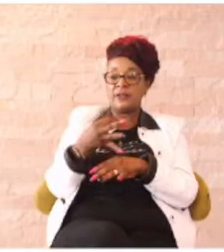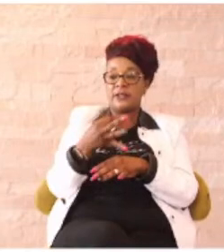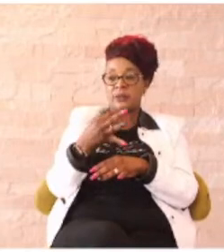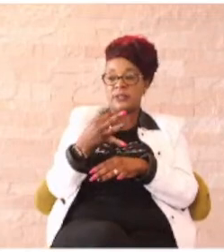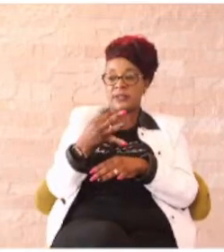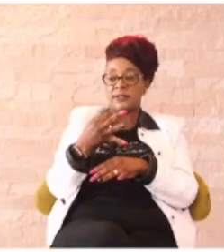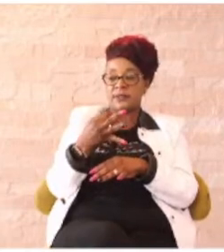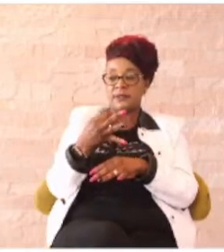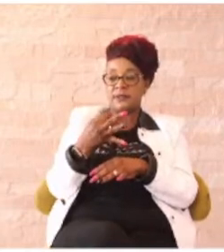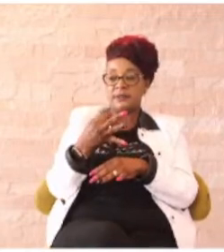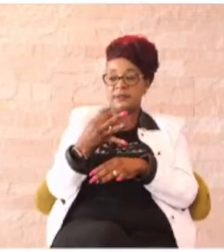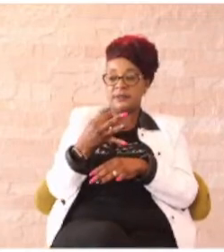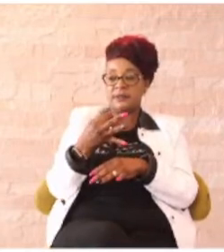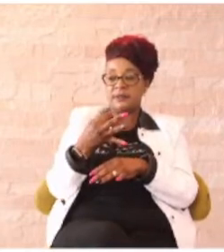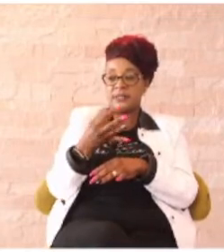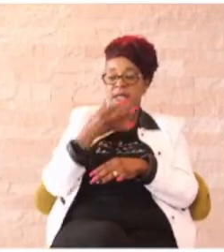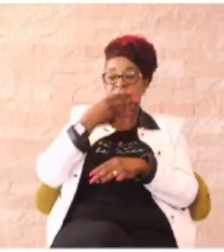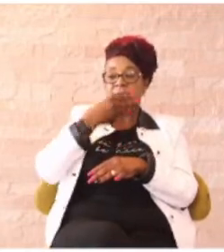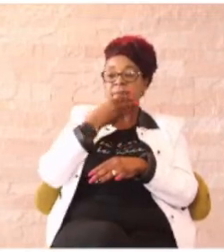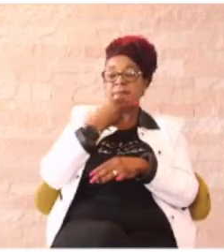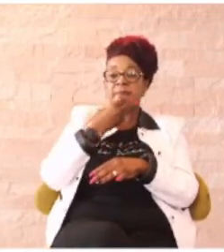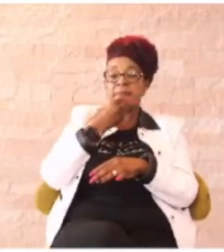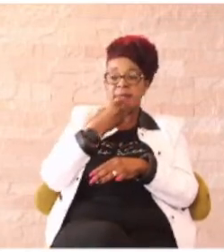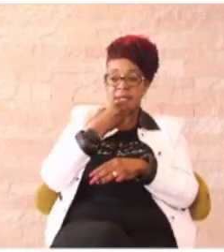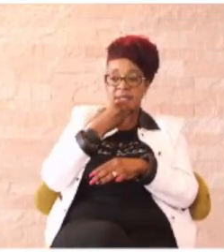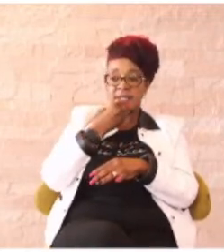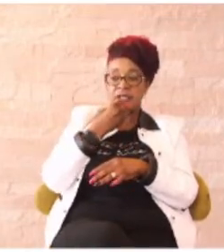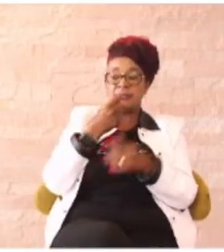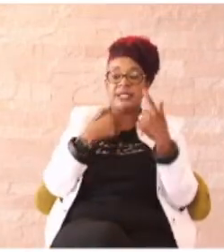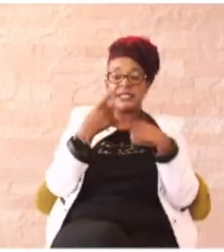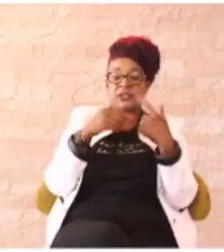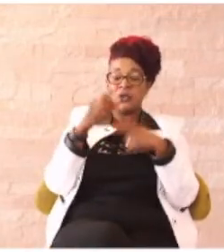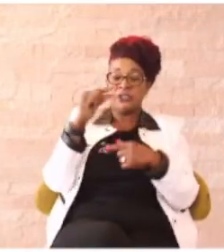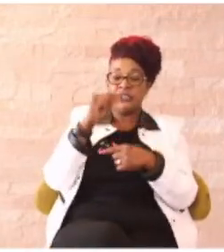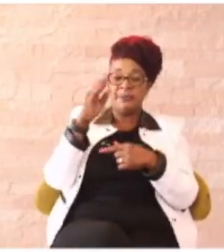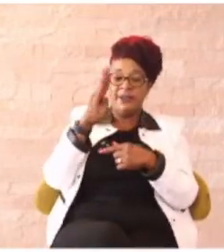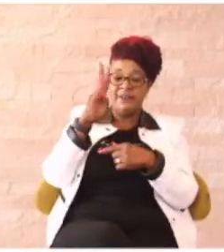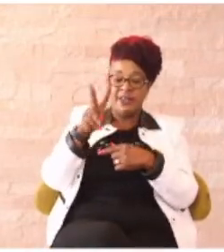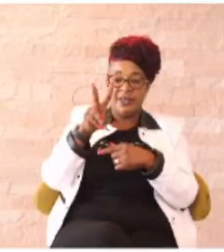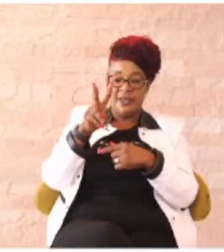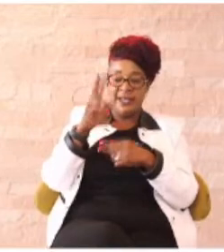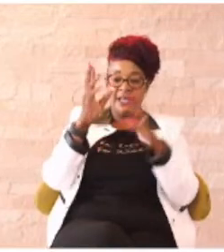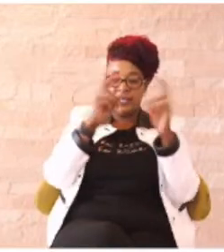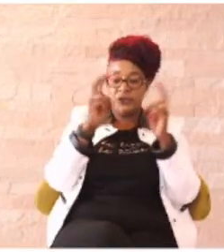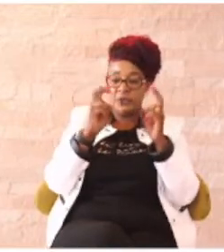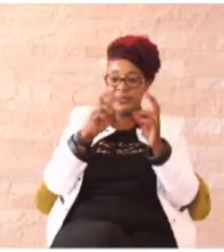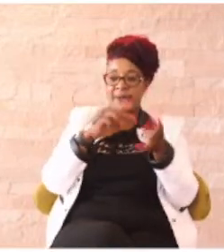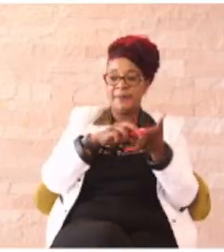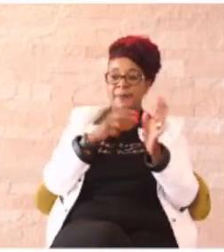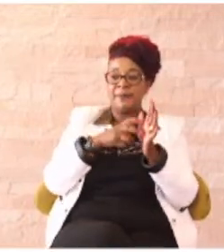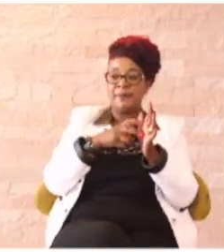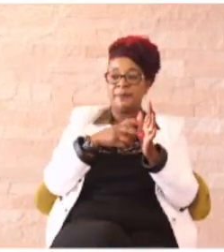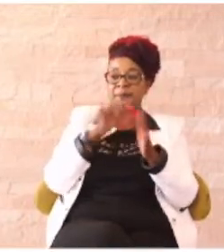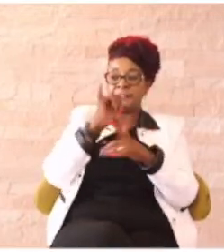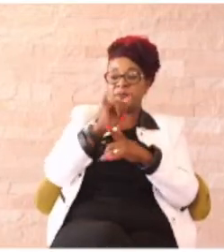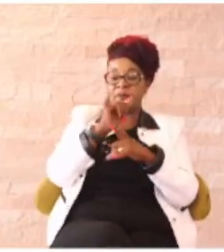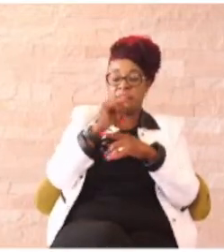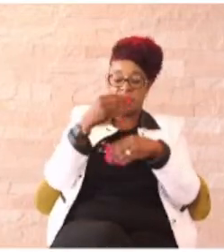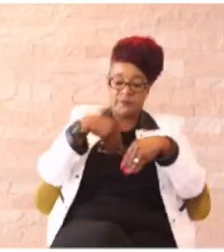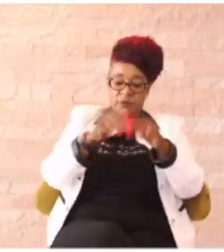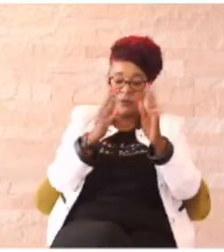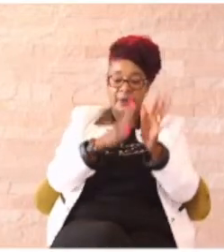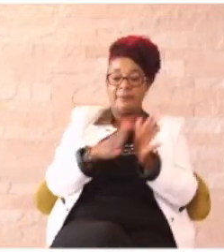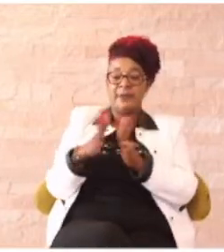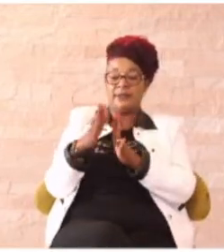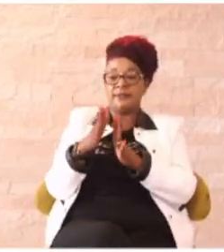male to be discussed on GBV issues. In the quarters, according to the plan, we